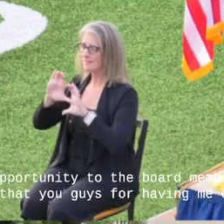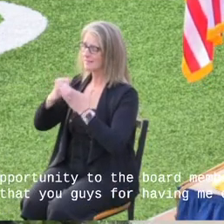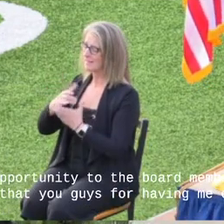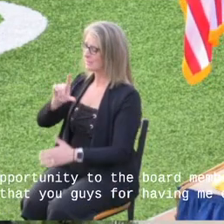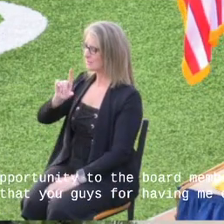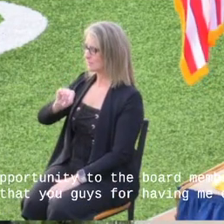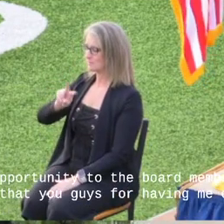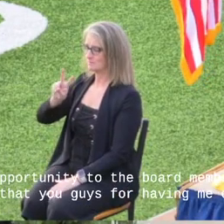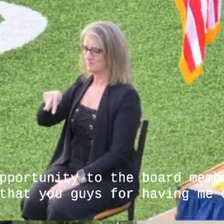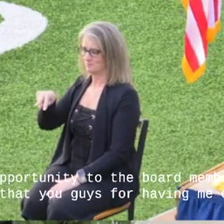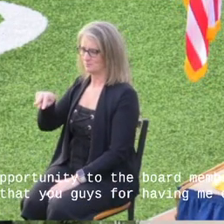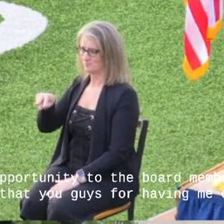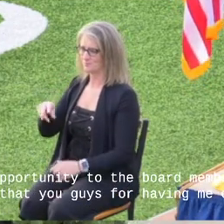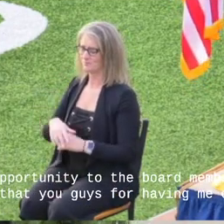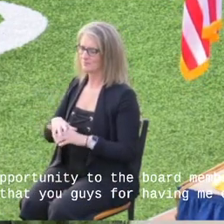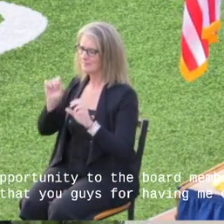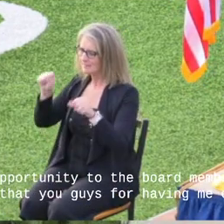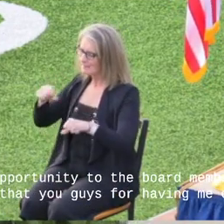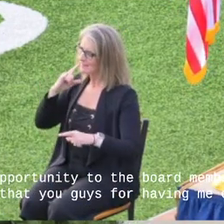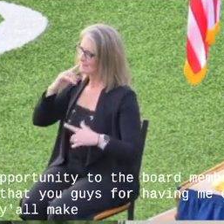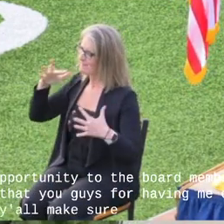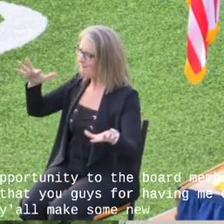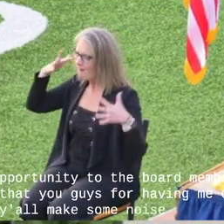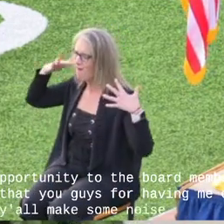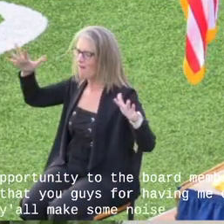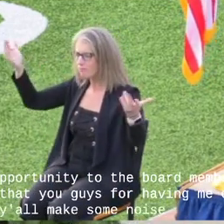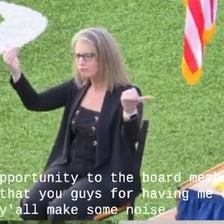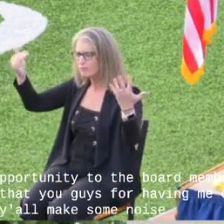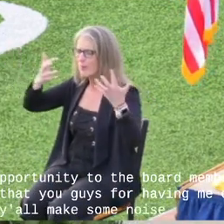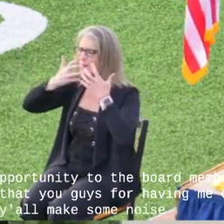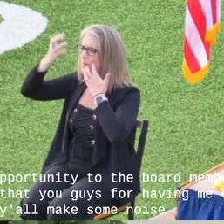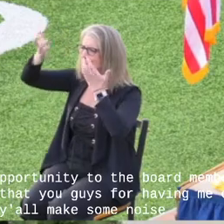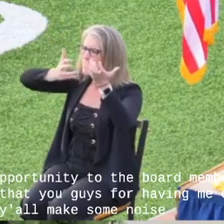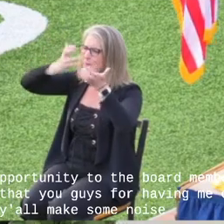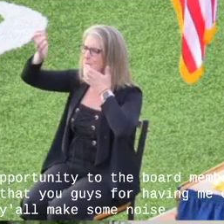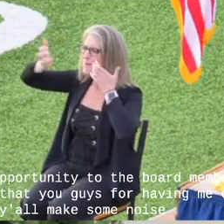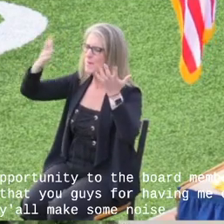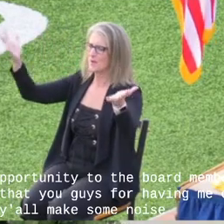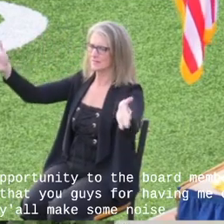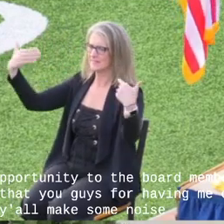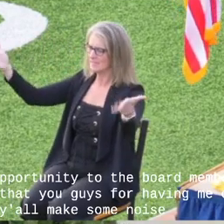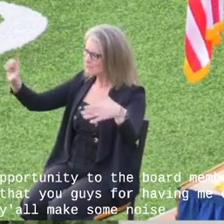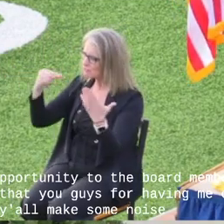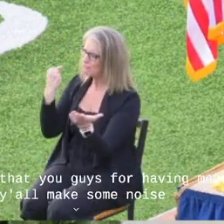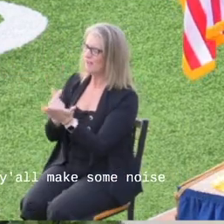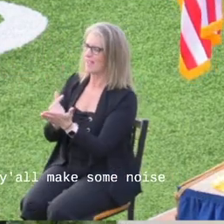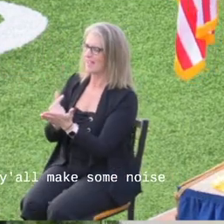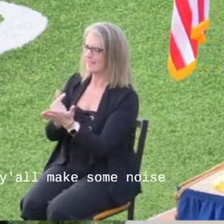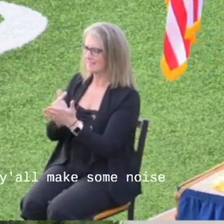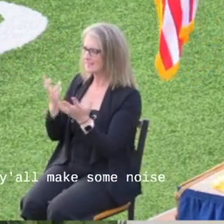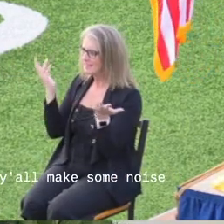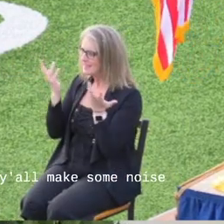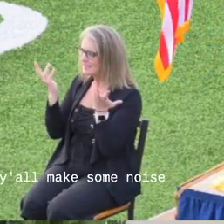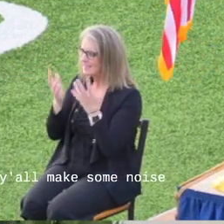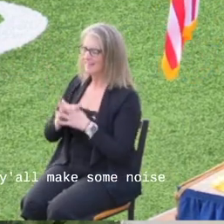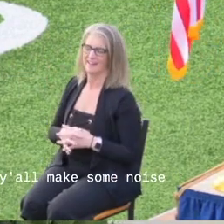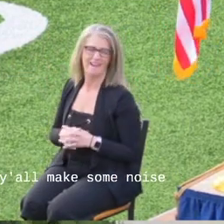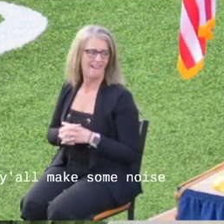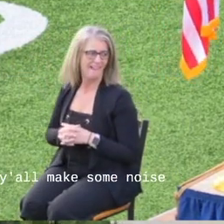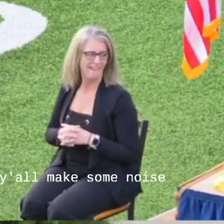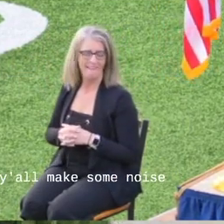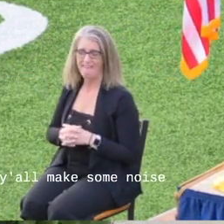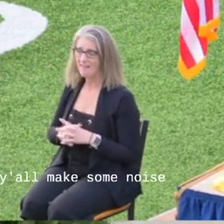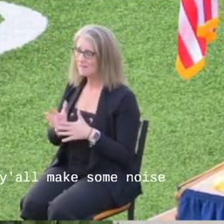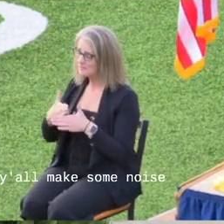of 2022, can y'all make some noise? Y'all are graduating. Y'all are done.